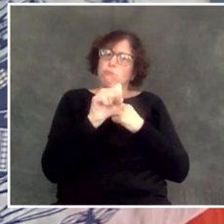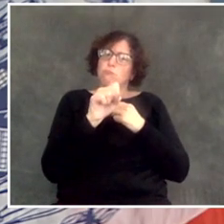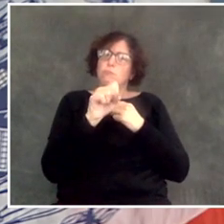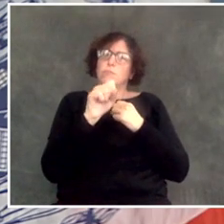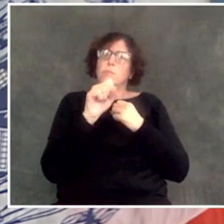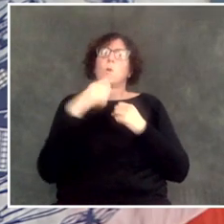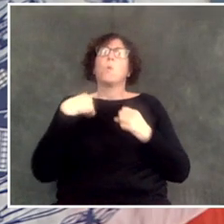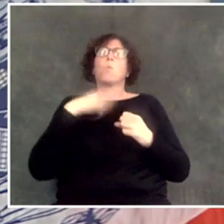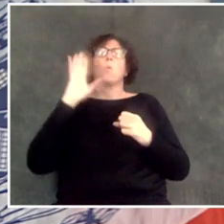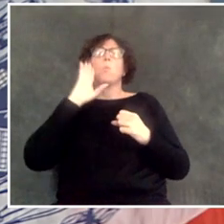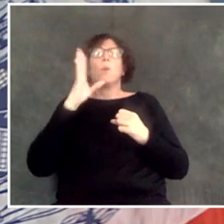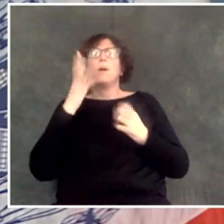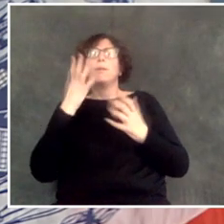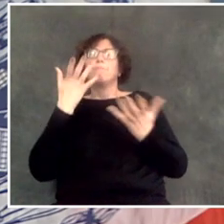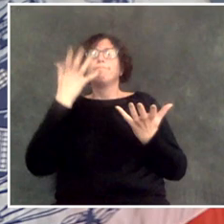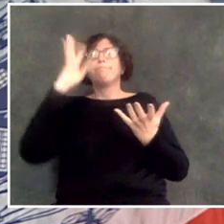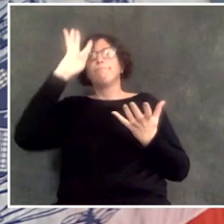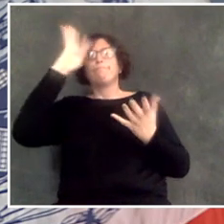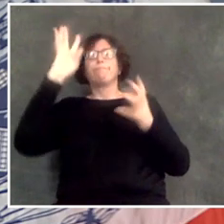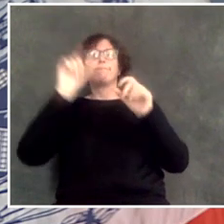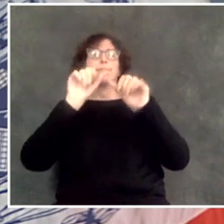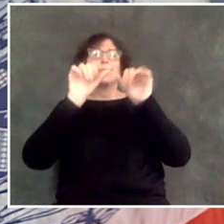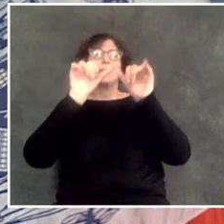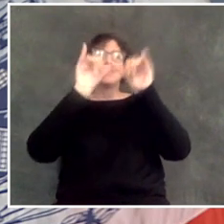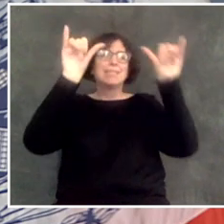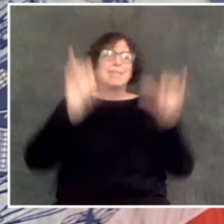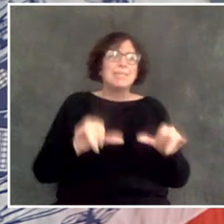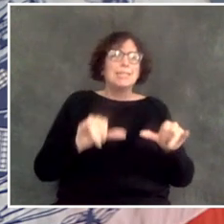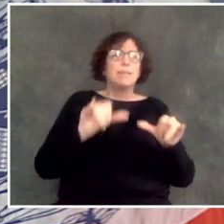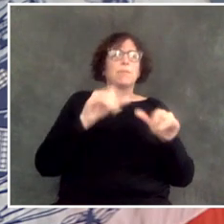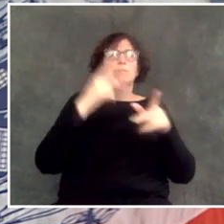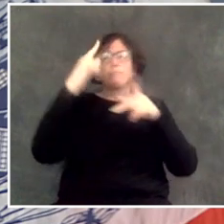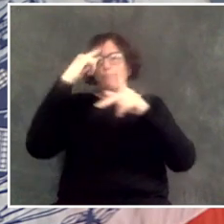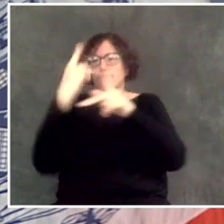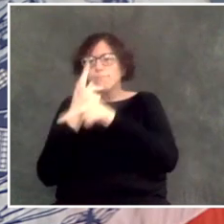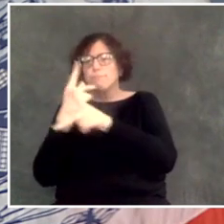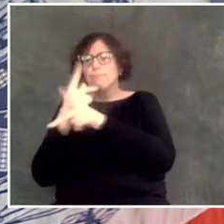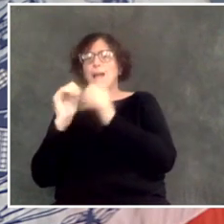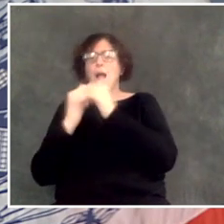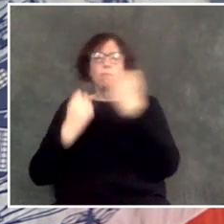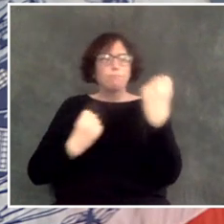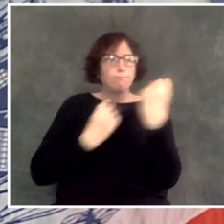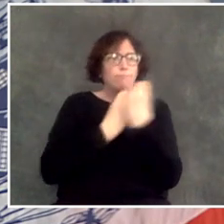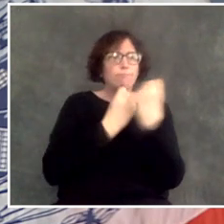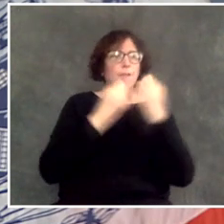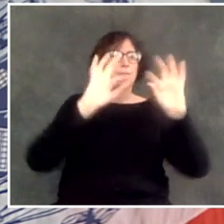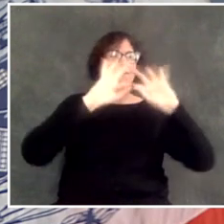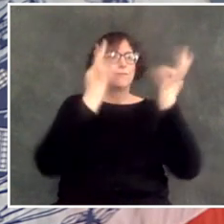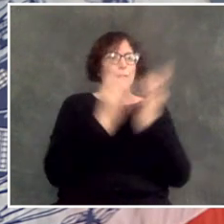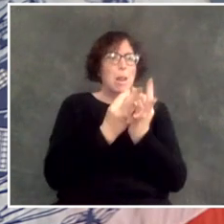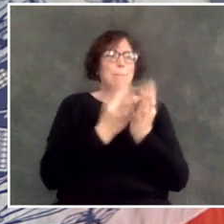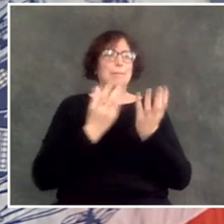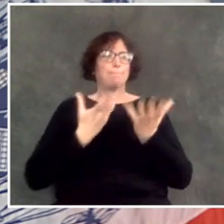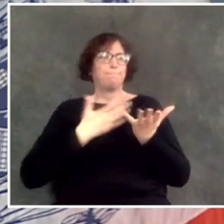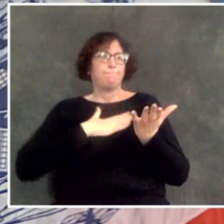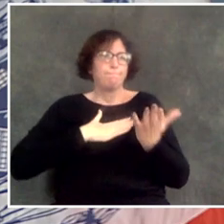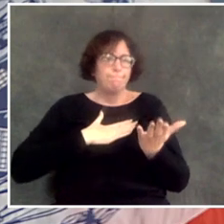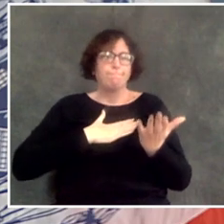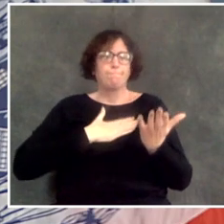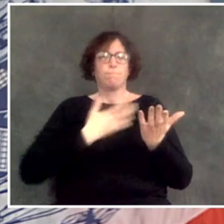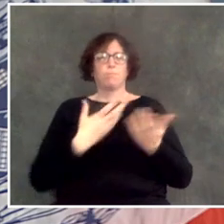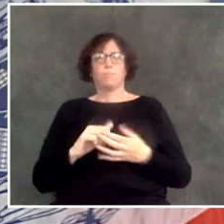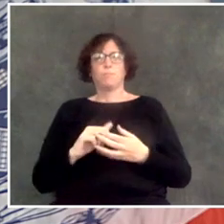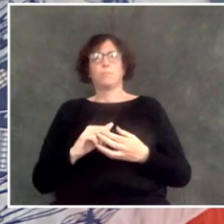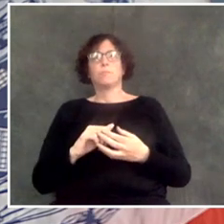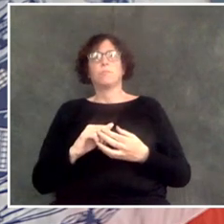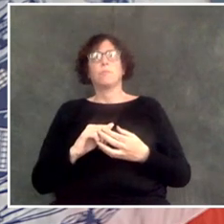our correction system in any way to address burial needs. And so again, I'll leave it at that and